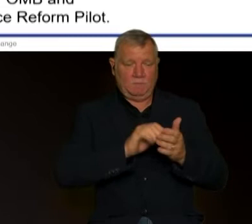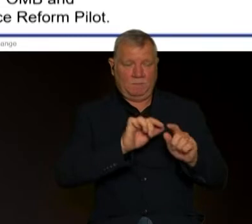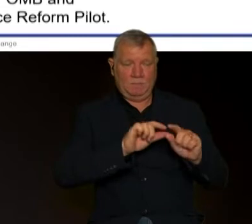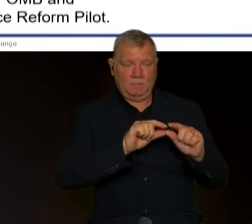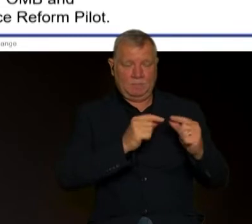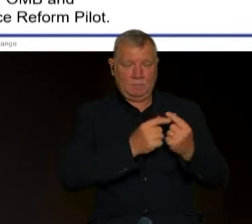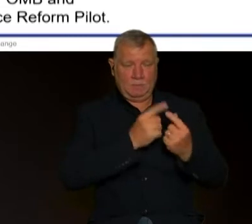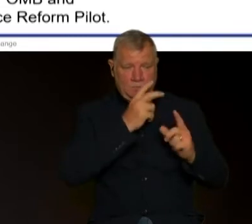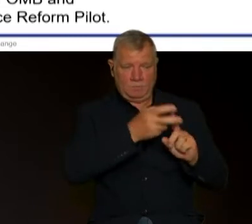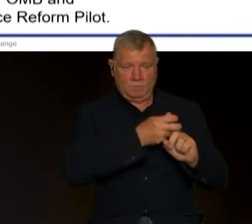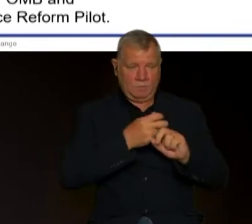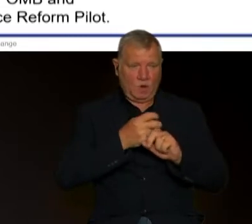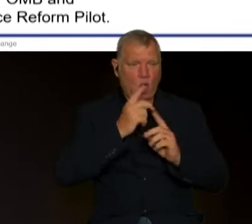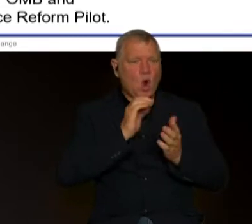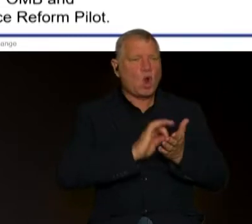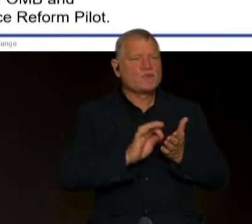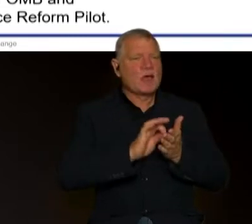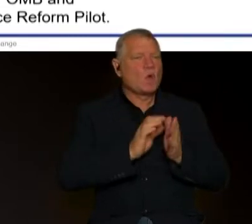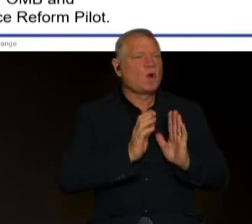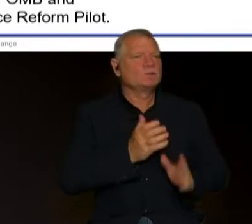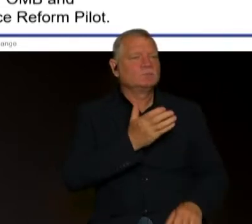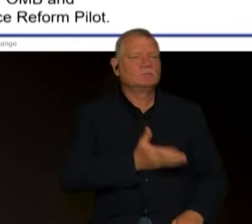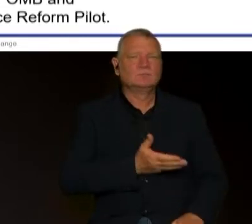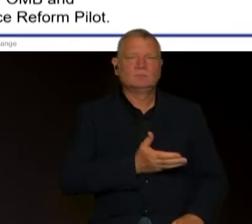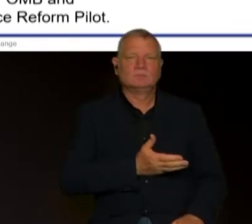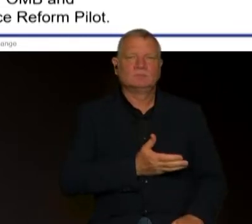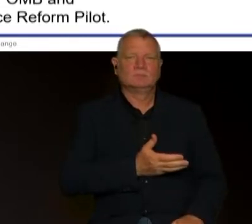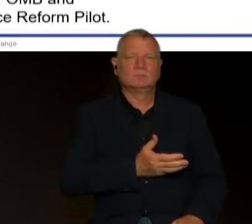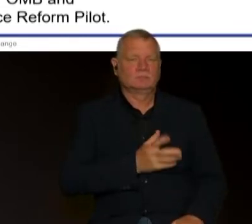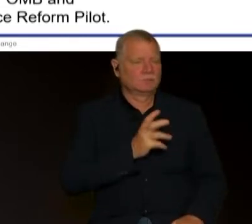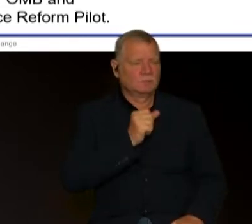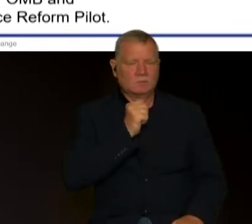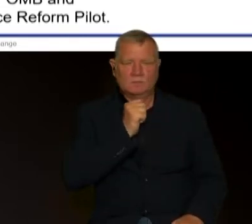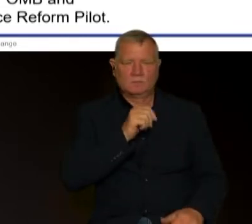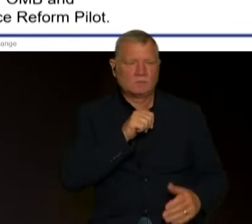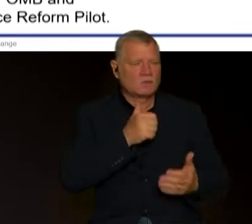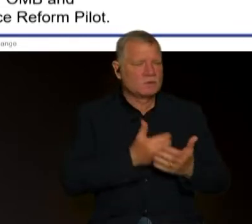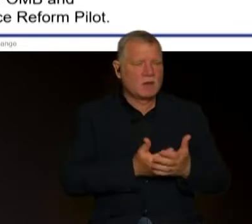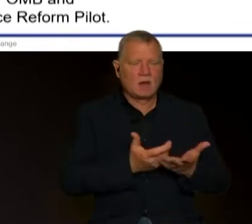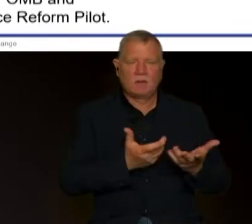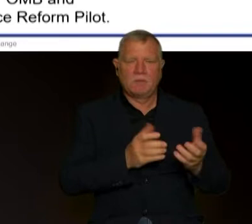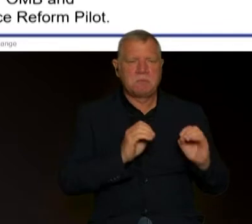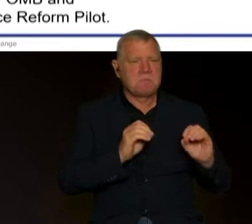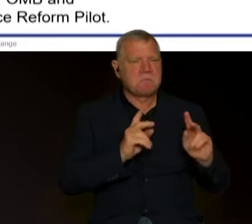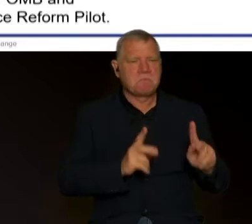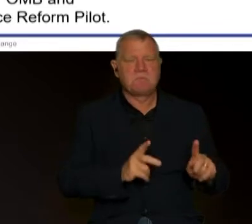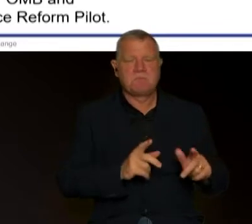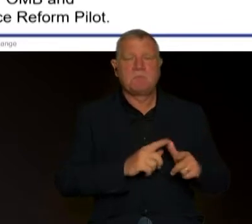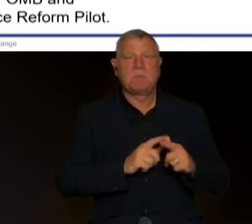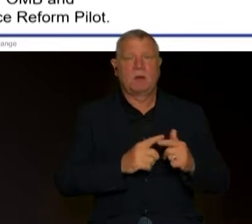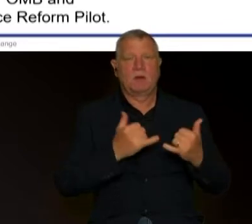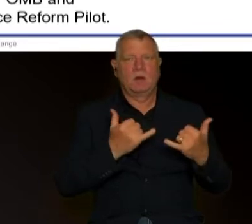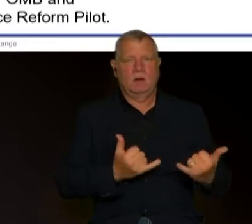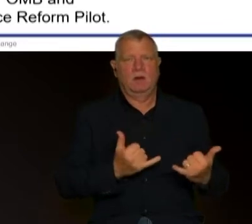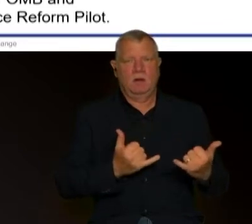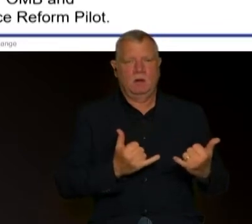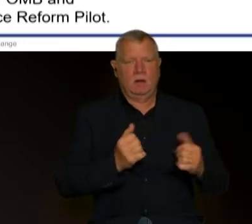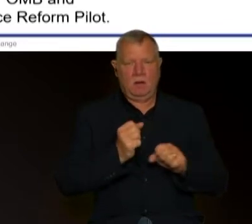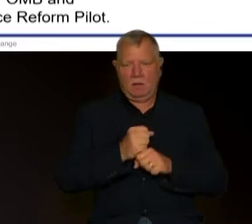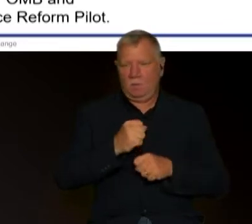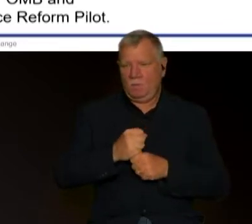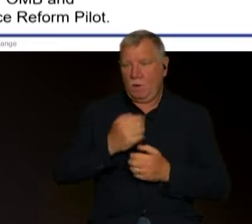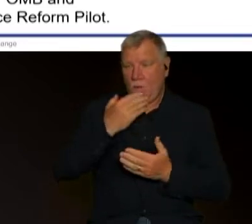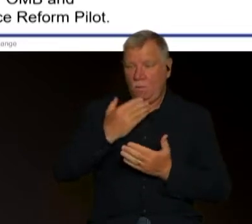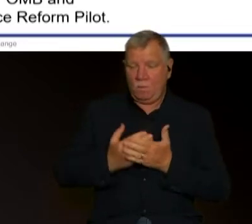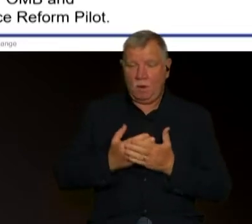the secretary was having a hard time recruiting accountants. Sometimes the applications were not received. Nobody would show up. And